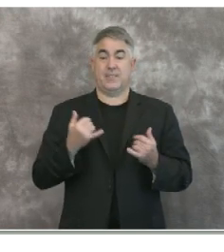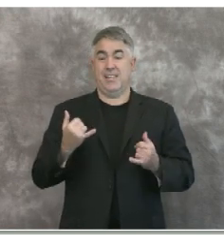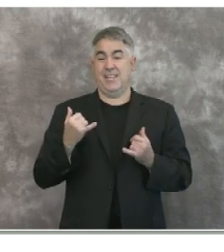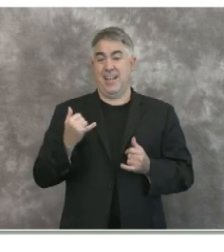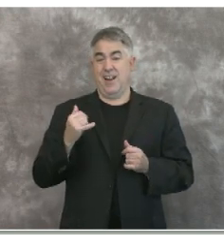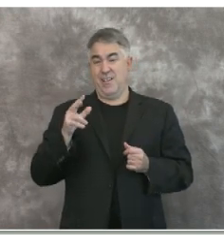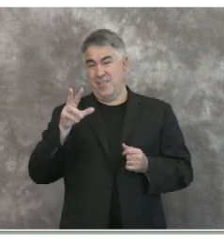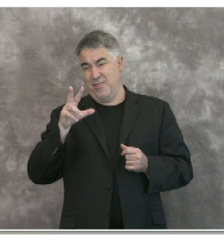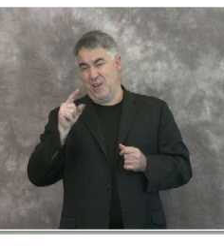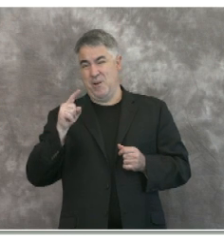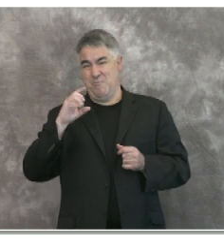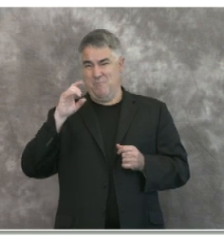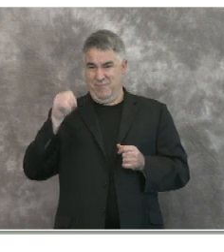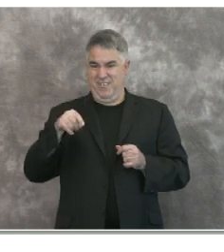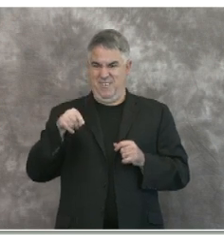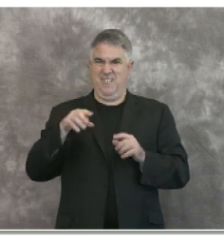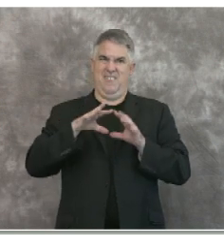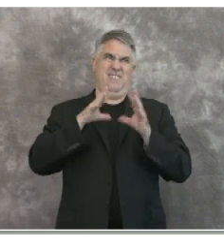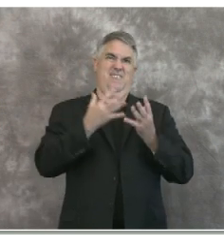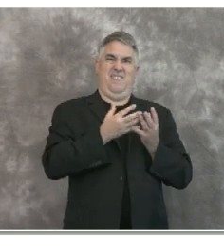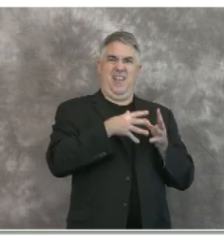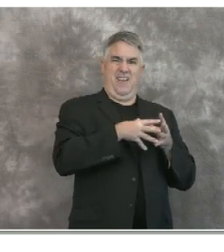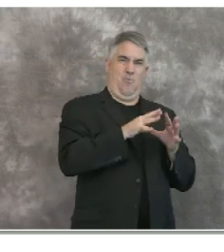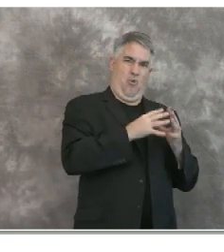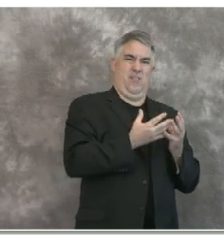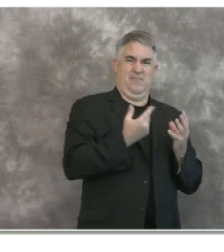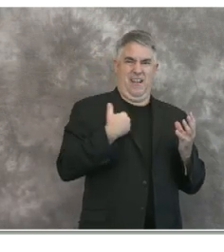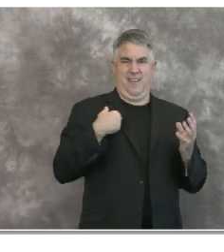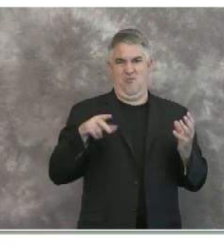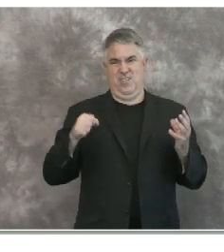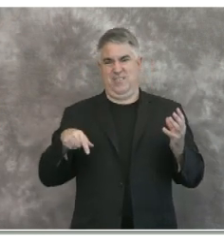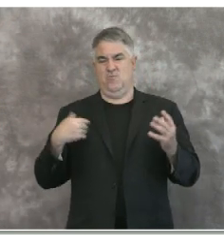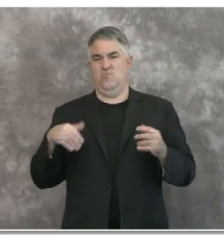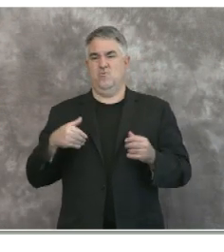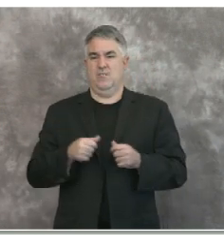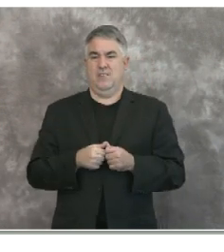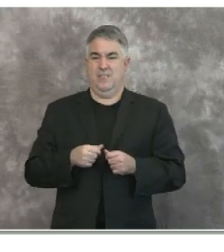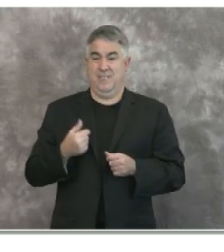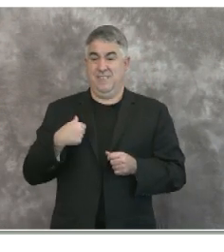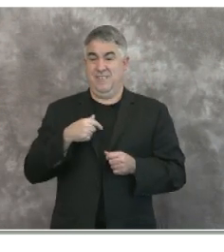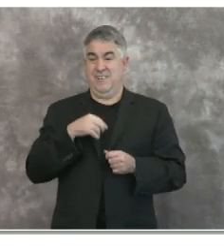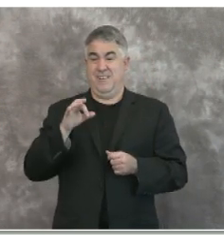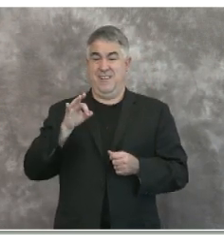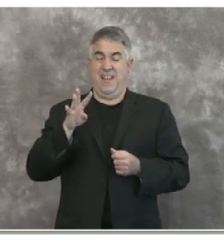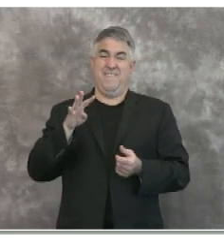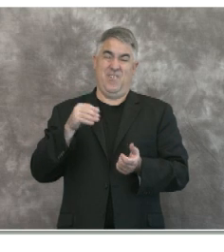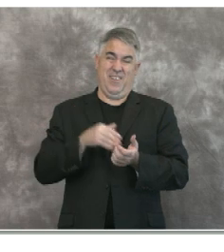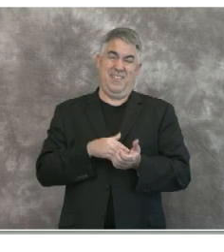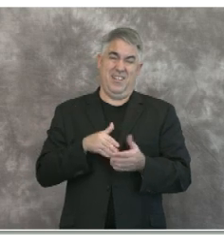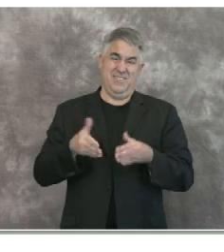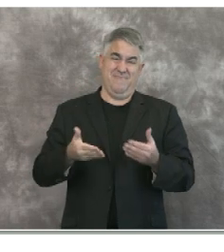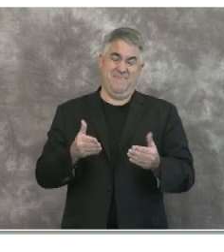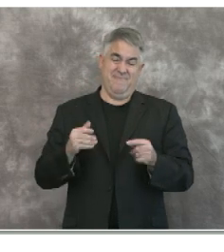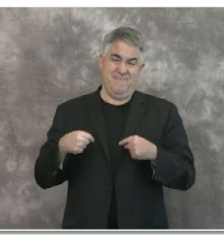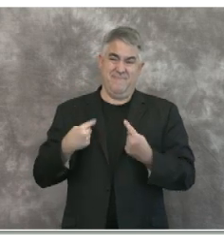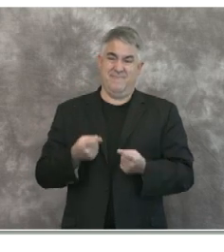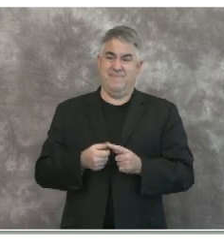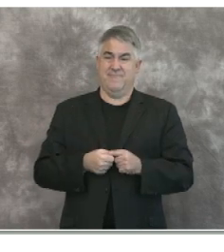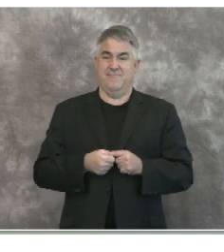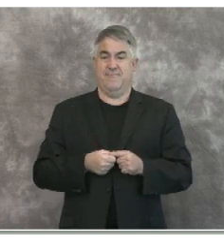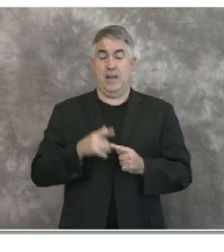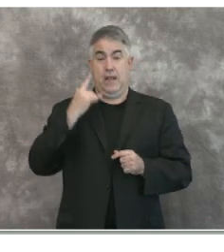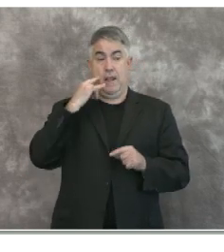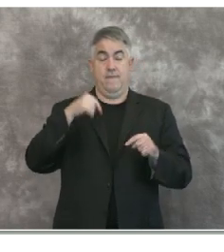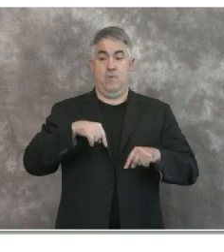31% of the global number, and includes almost 94,000 deaths. Statewide, California is reporting